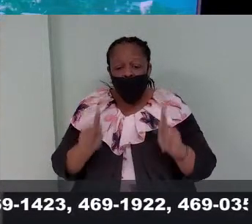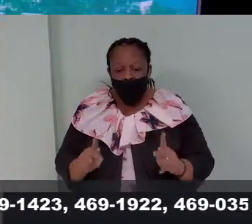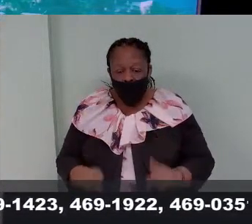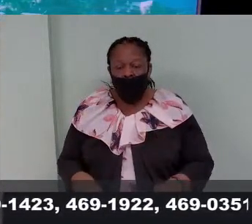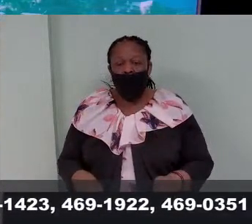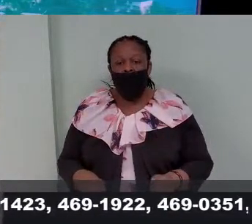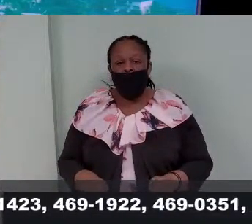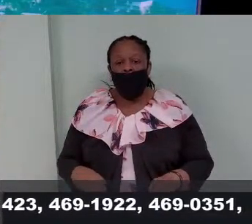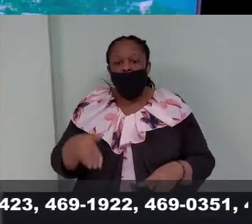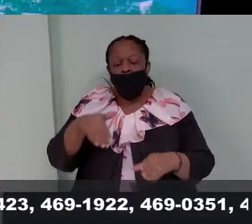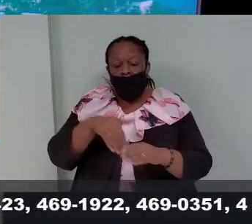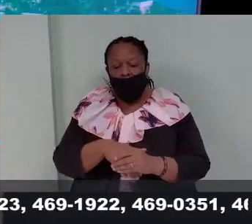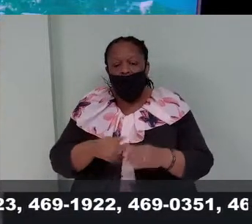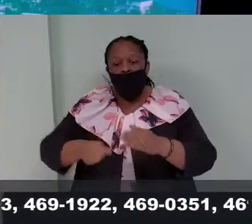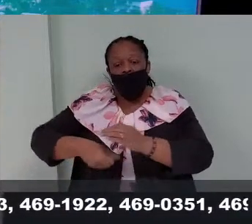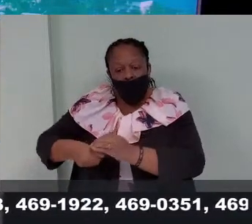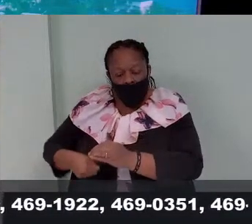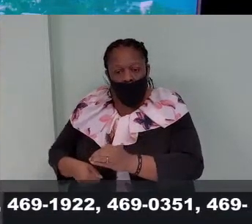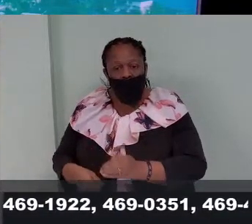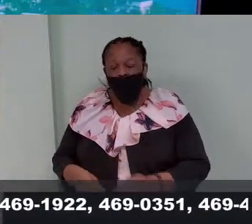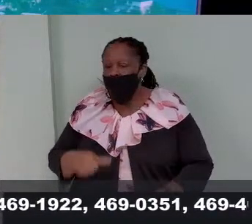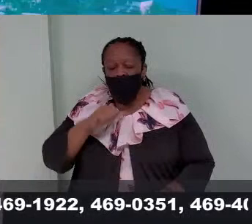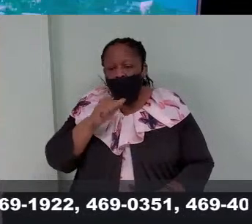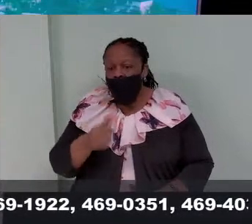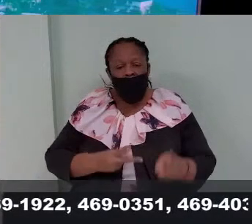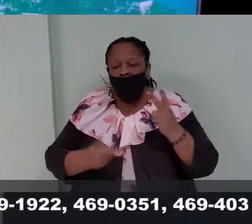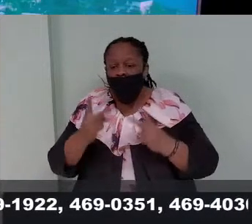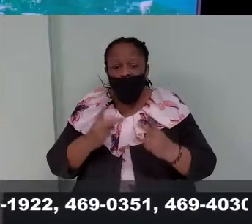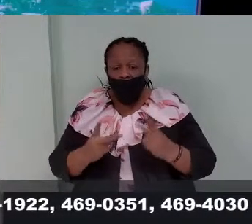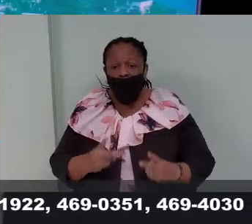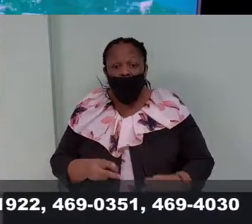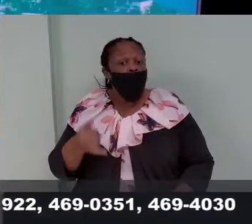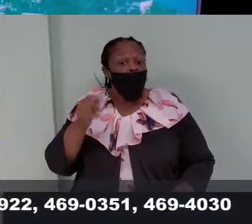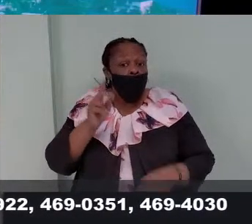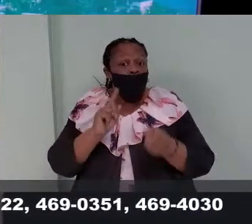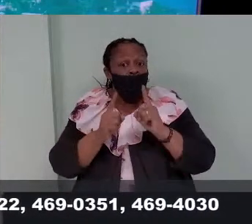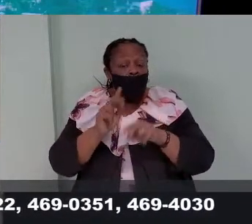visit any place of quarantine or isolation station.